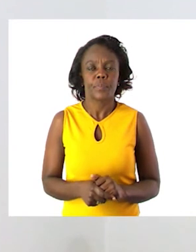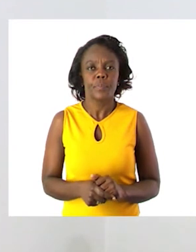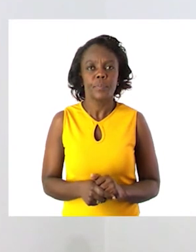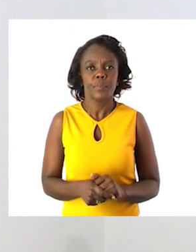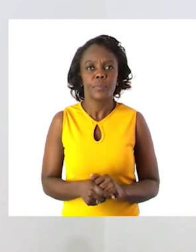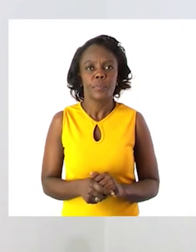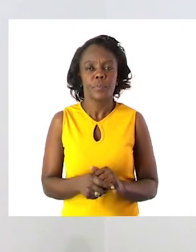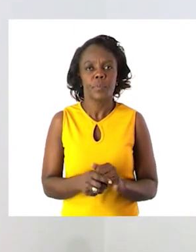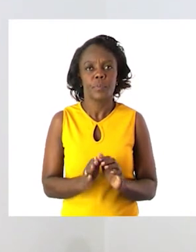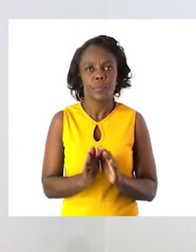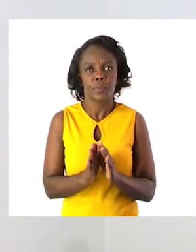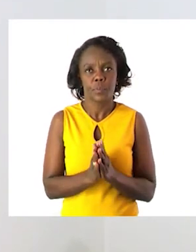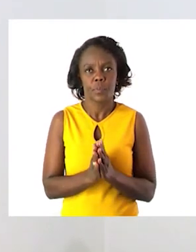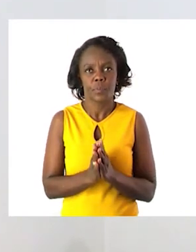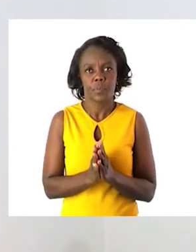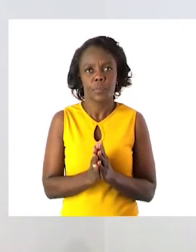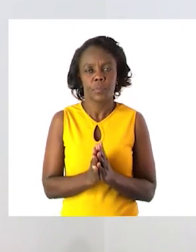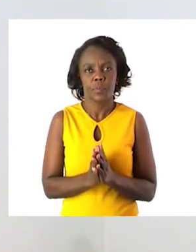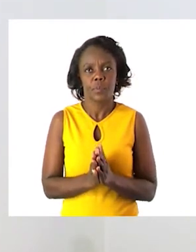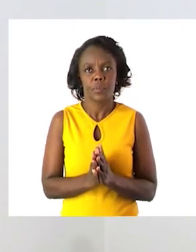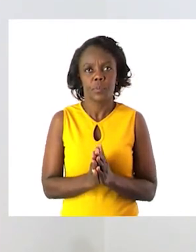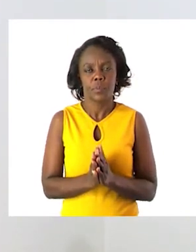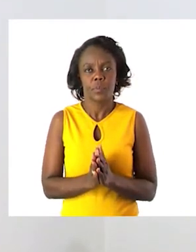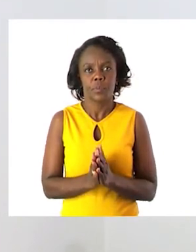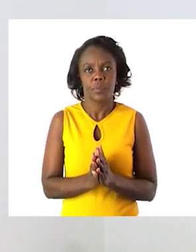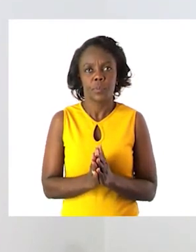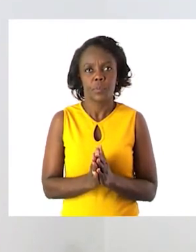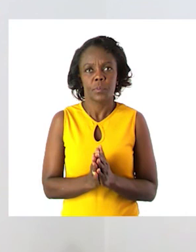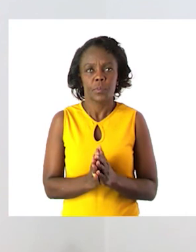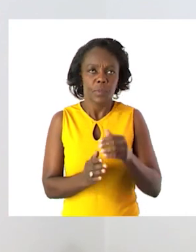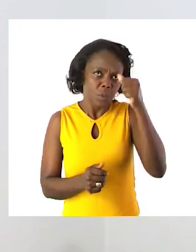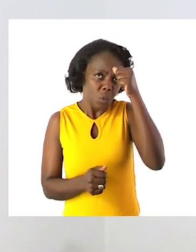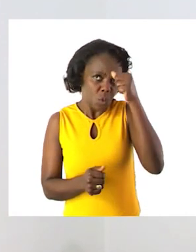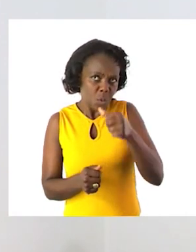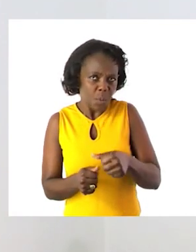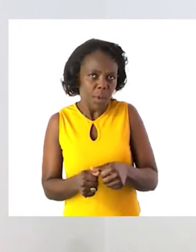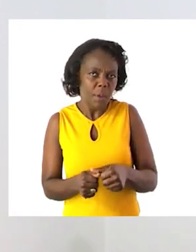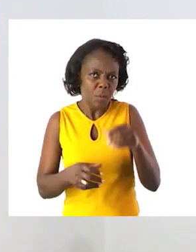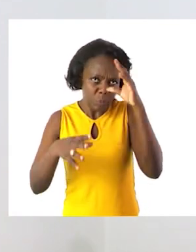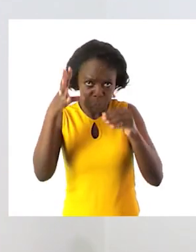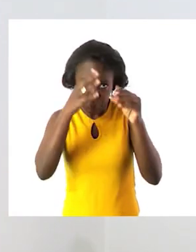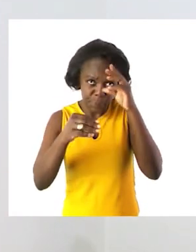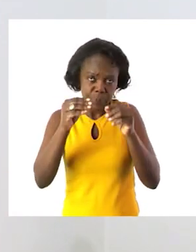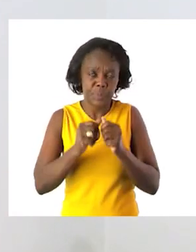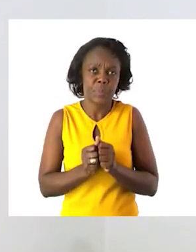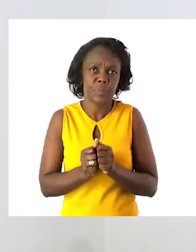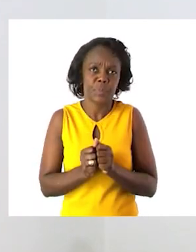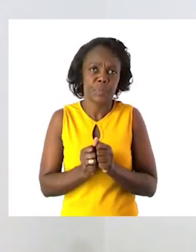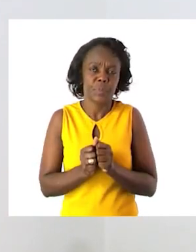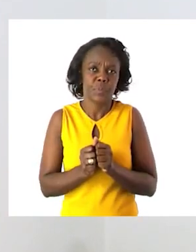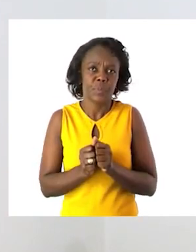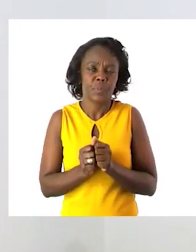Okay. Now, I would like to know if you still remember what we have learned so far. Remember, we have